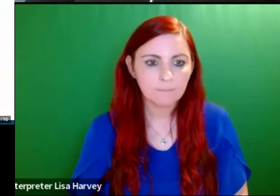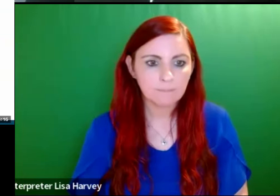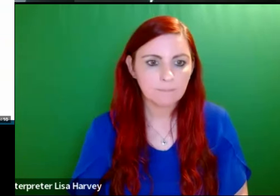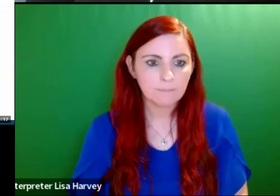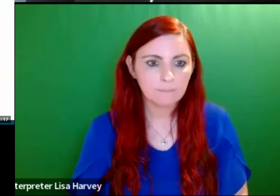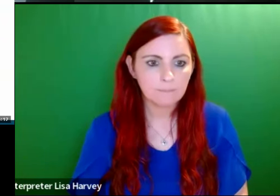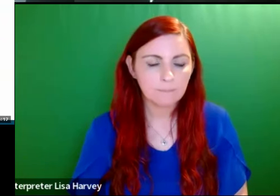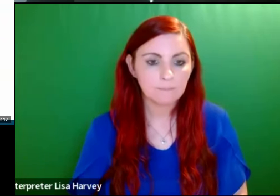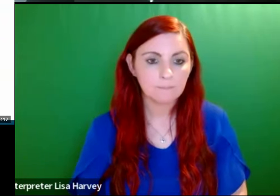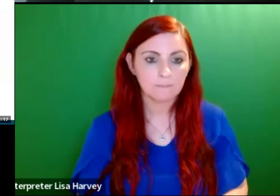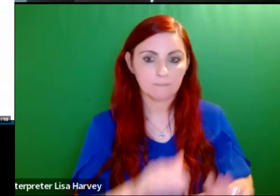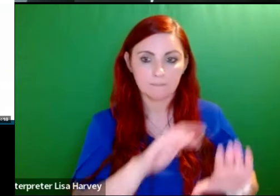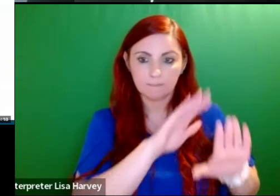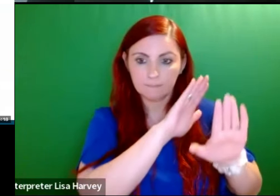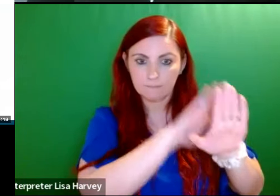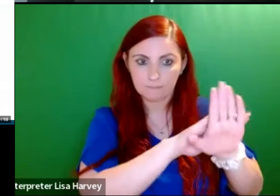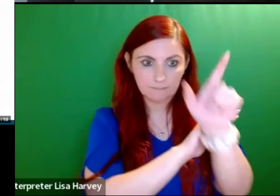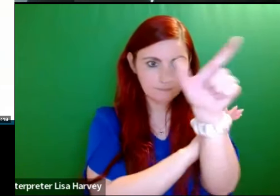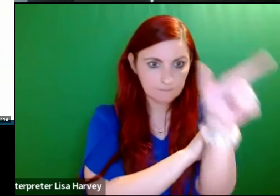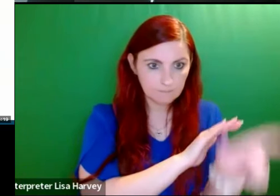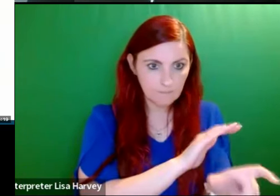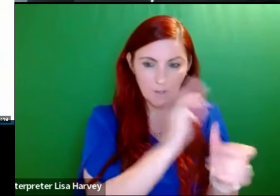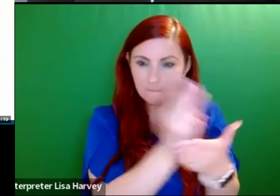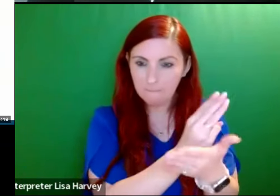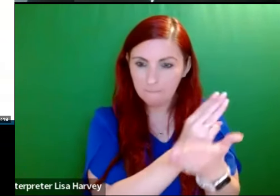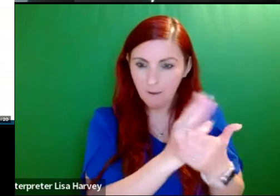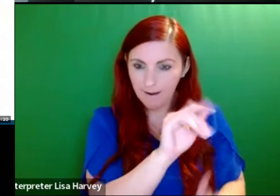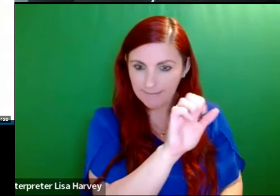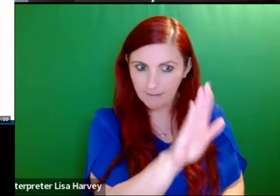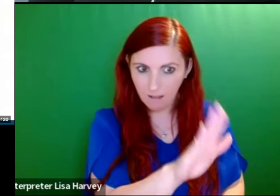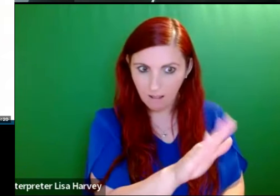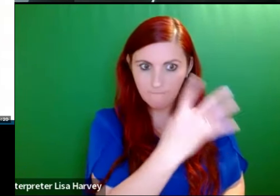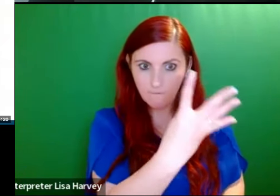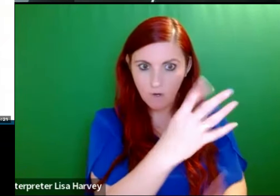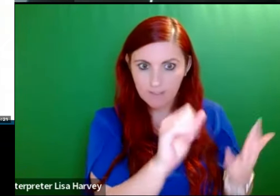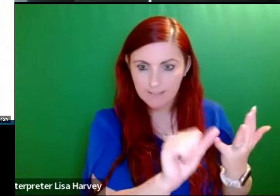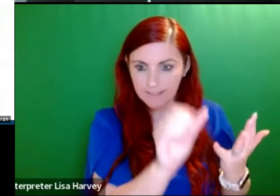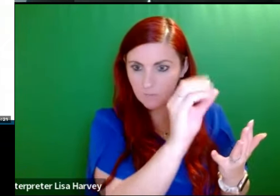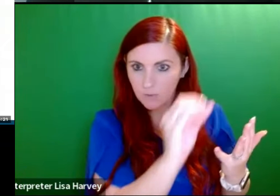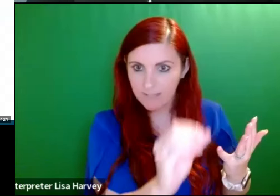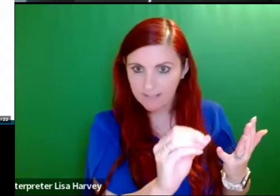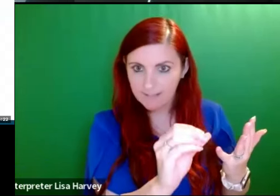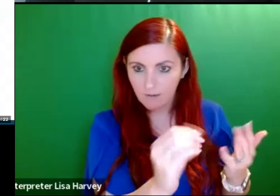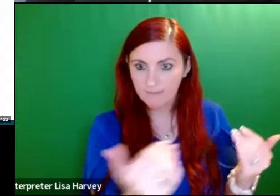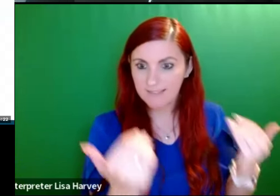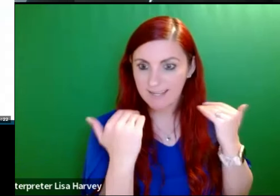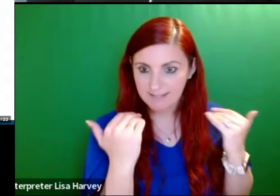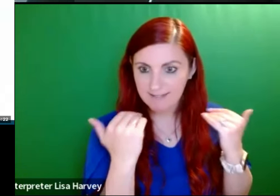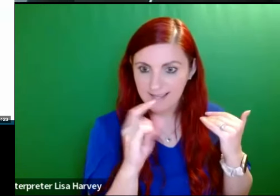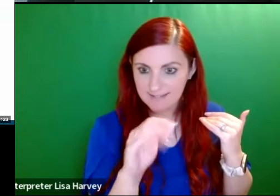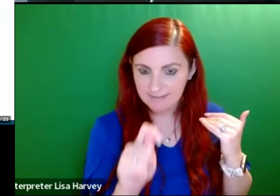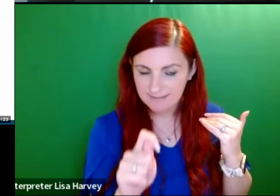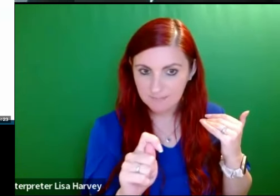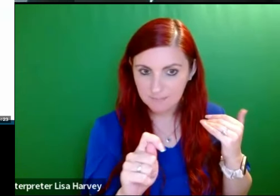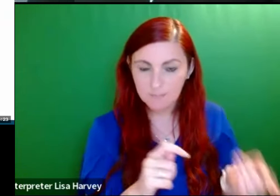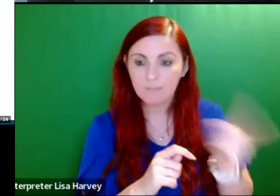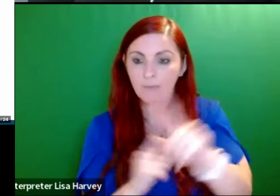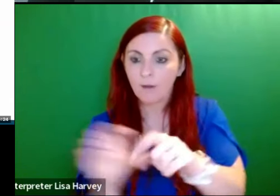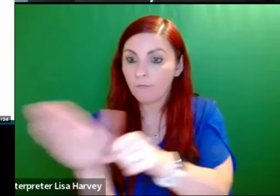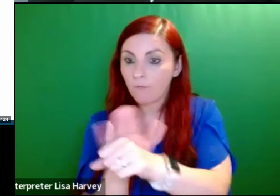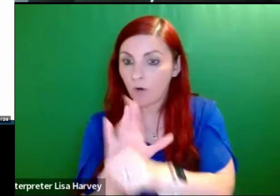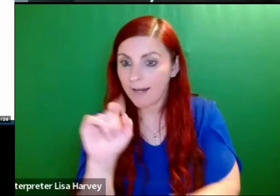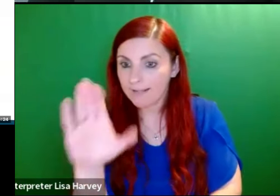on the left side here, you can see partly lexical signs make up 46% of the data set. Fully lexical signs make